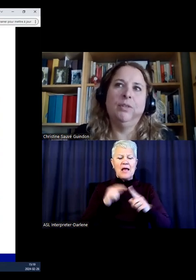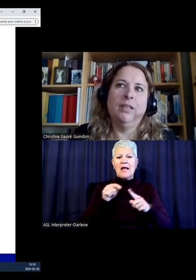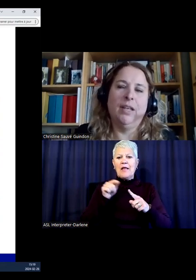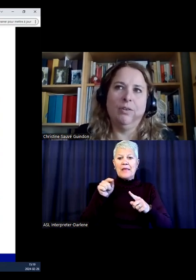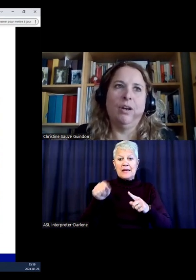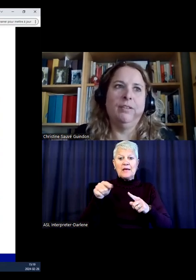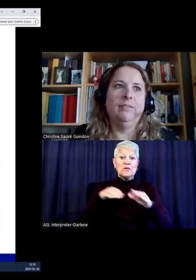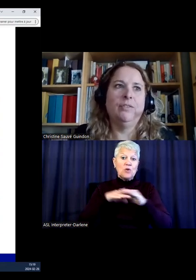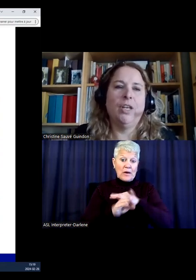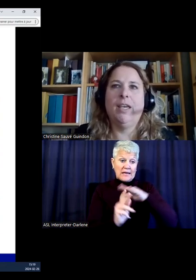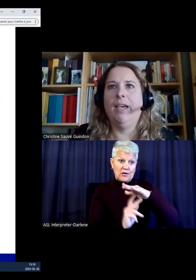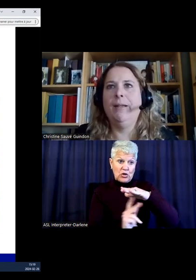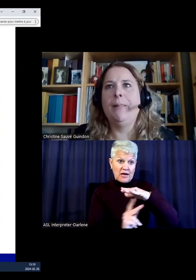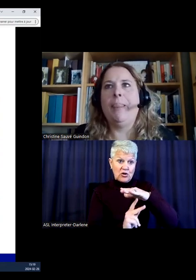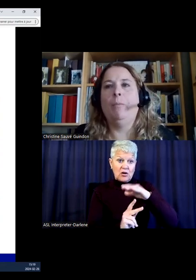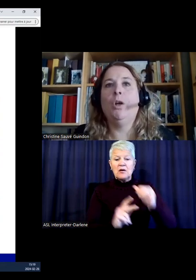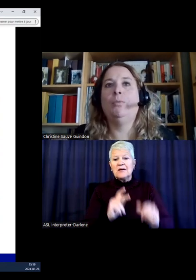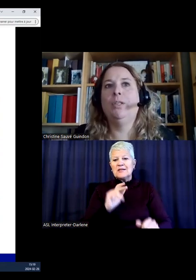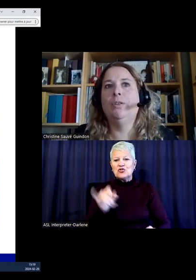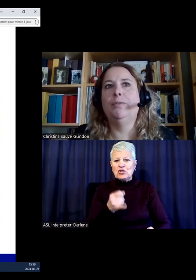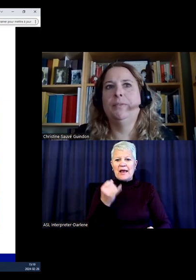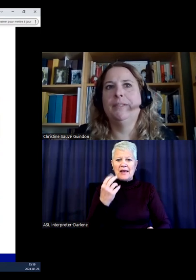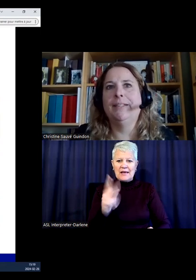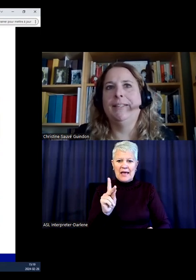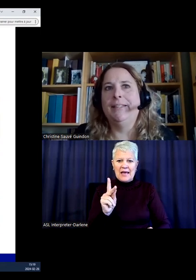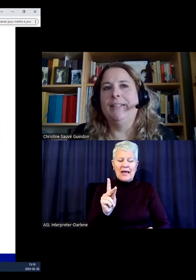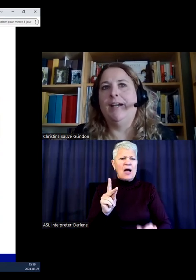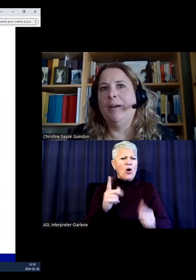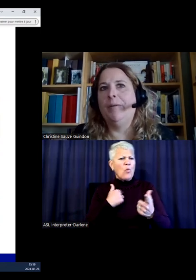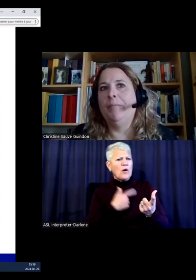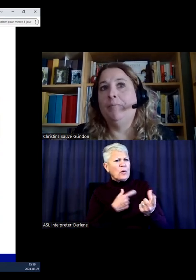into kindergarten, JK, what could we do?